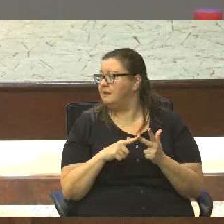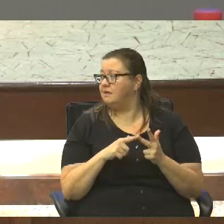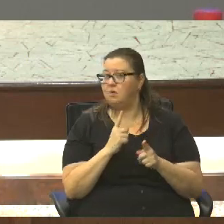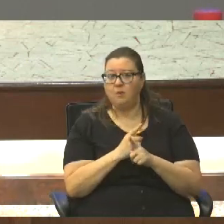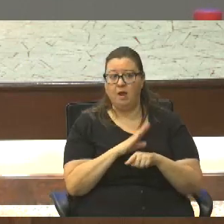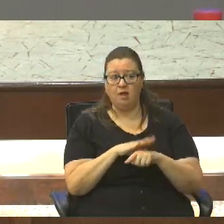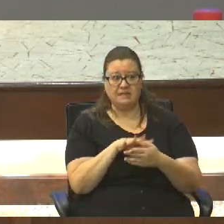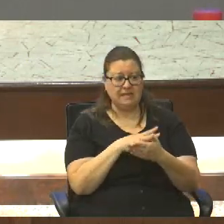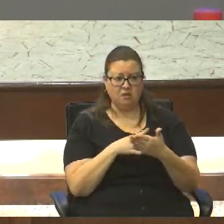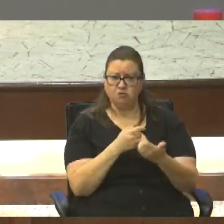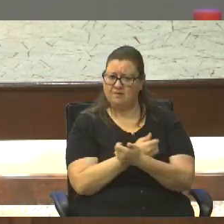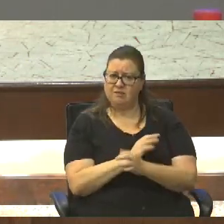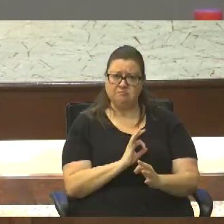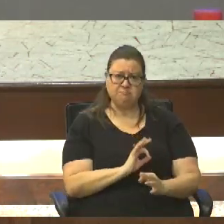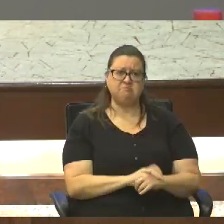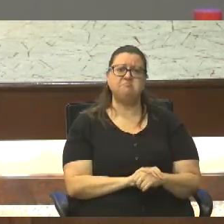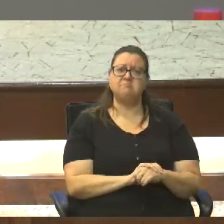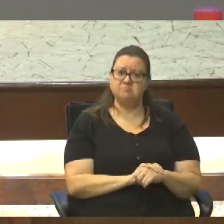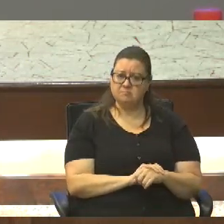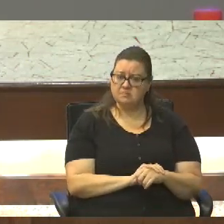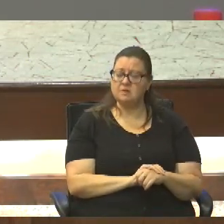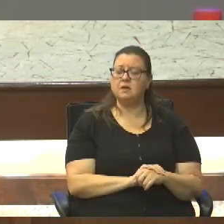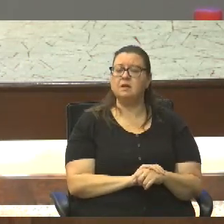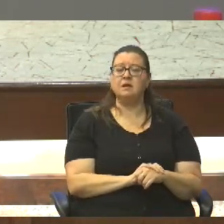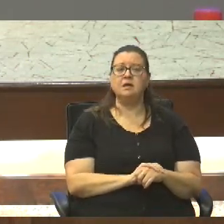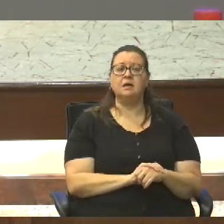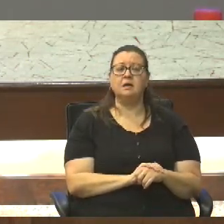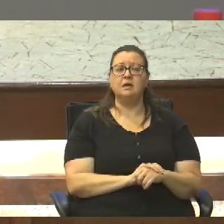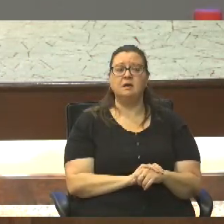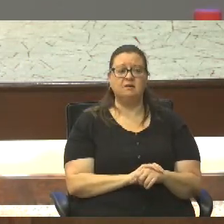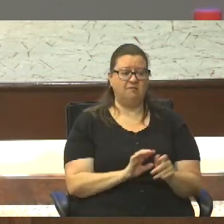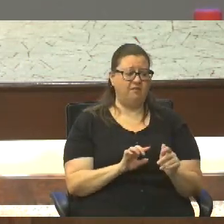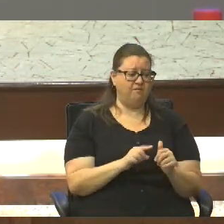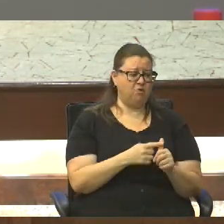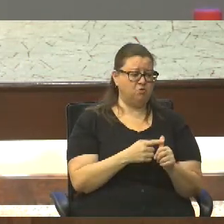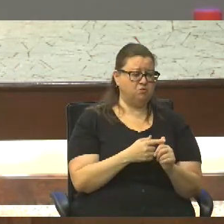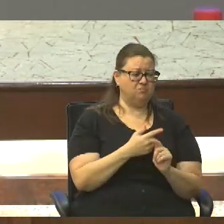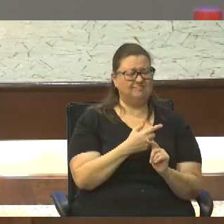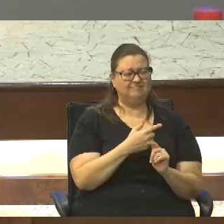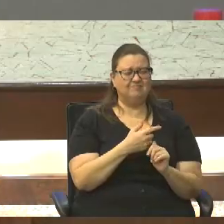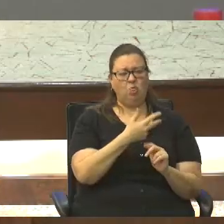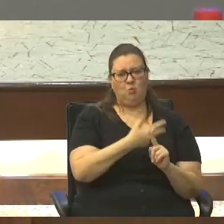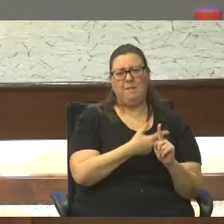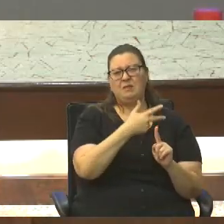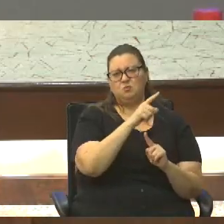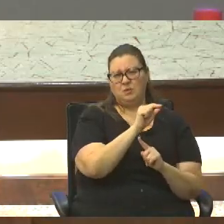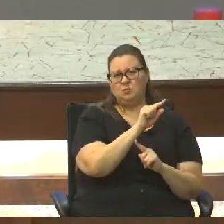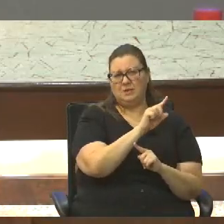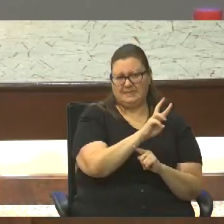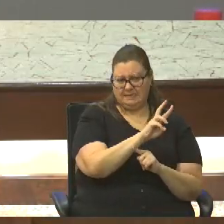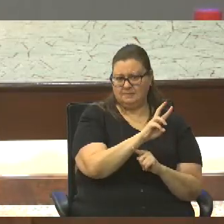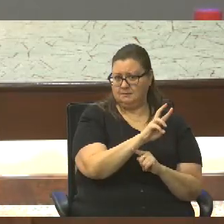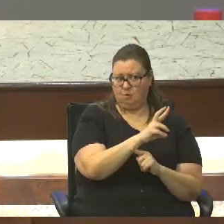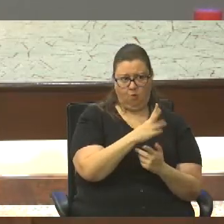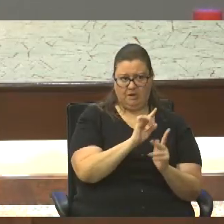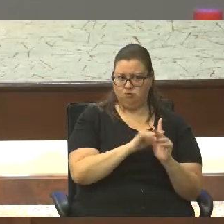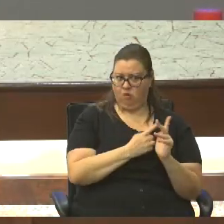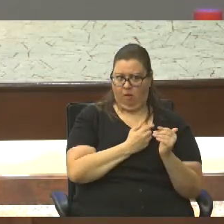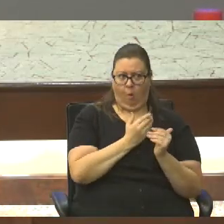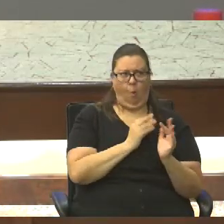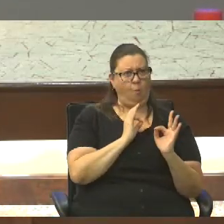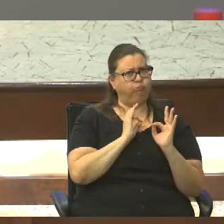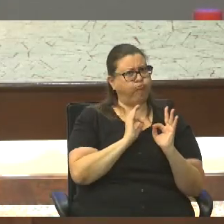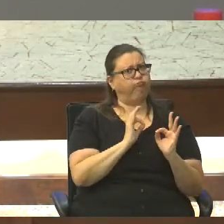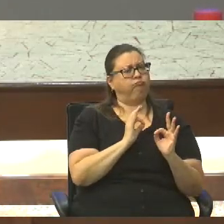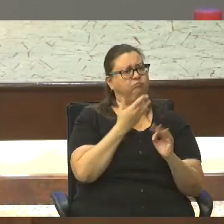where we wanted to be with the opening by June or first quarter of 2026. That's fantastic.